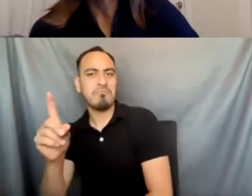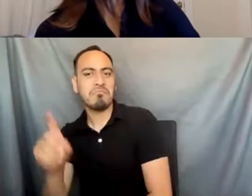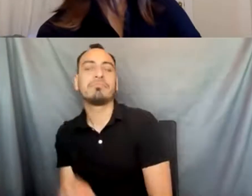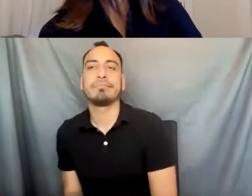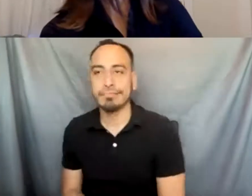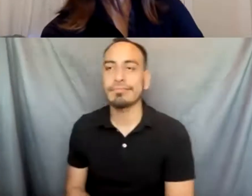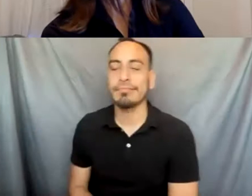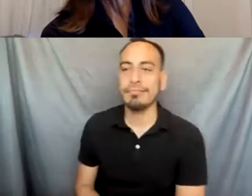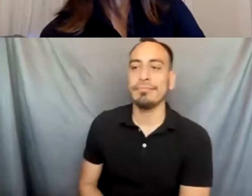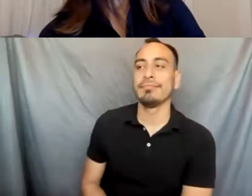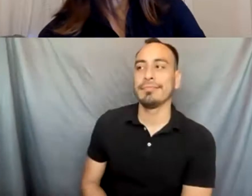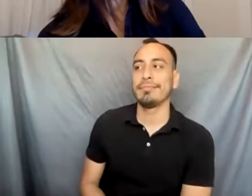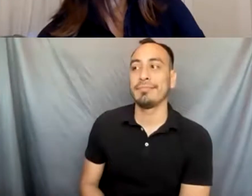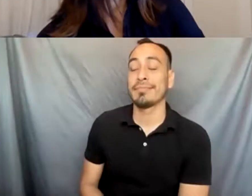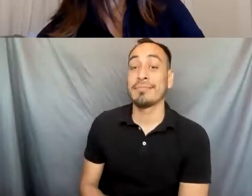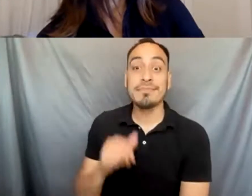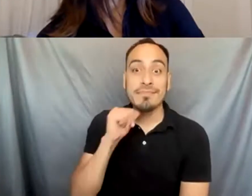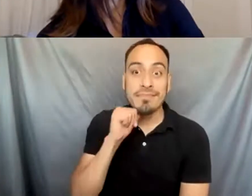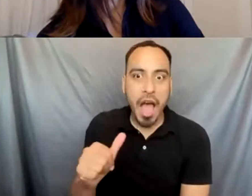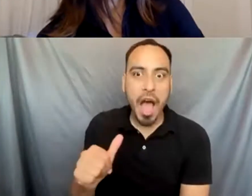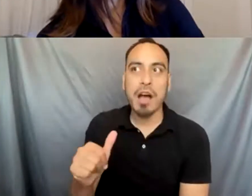it's not a huge number, but